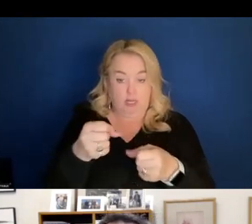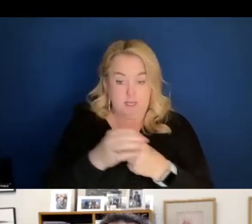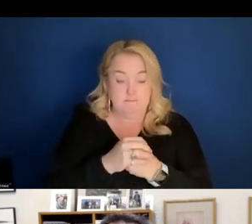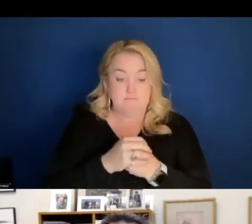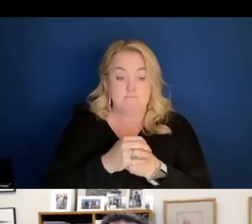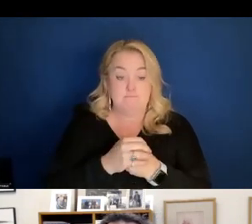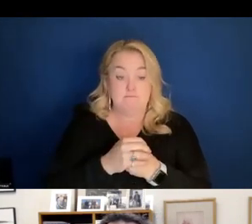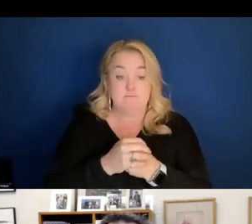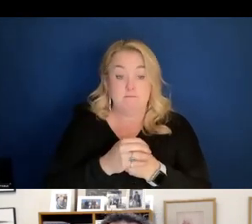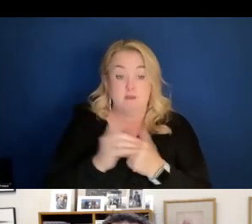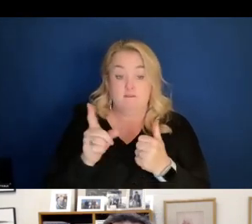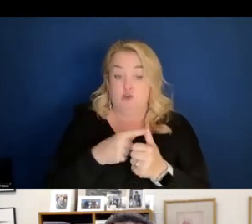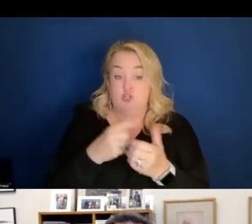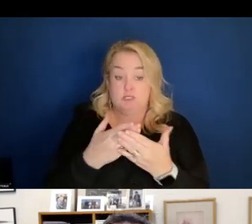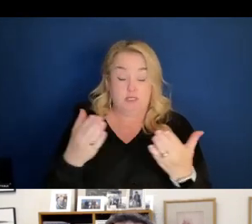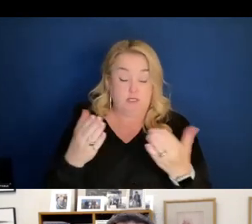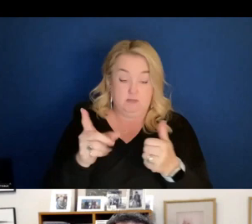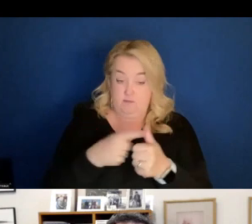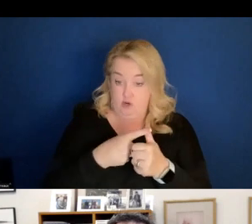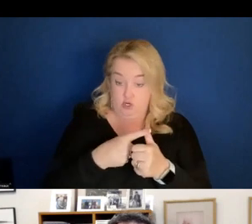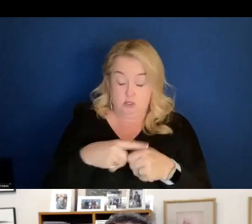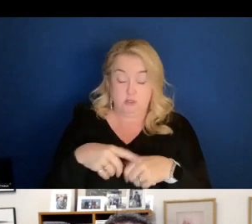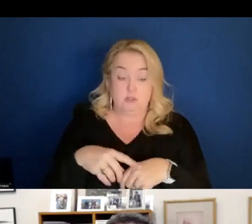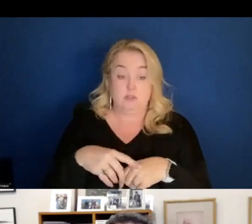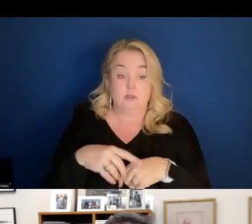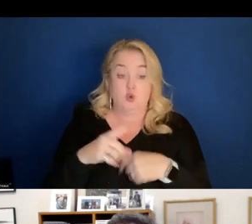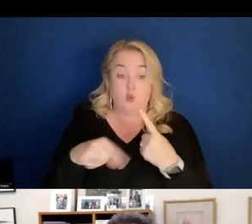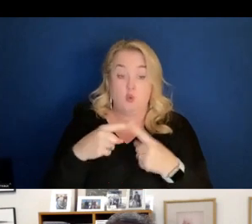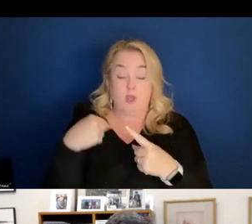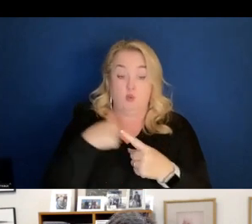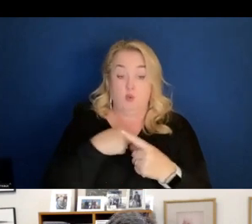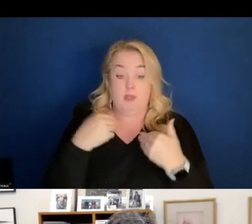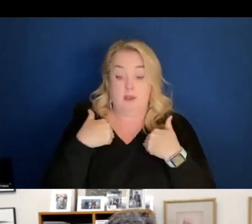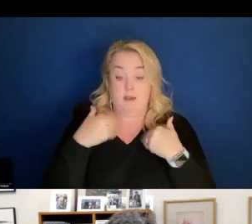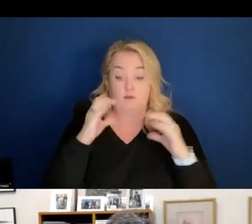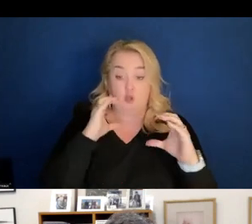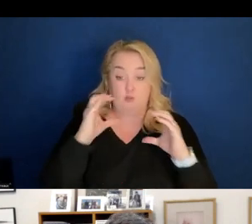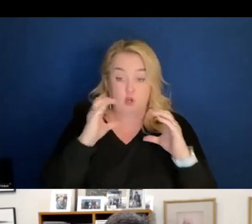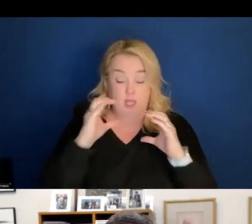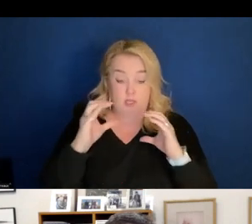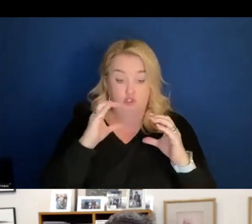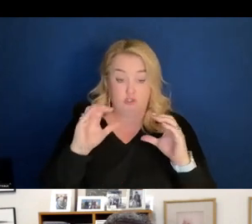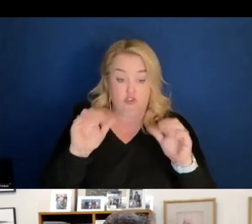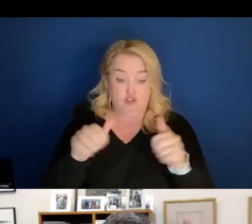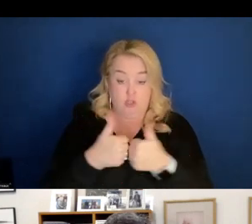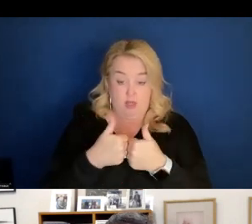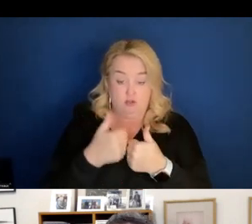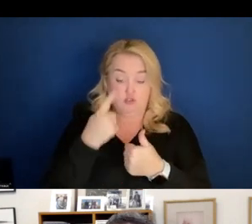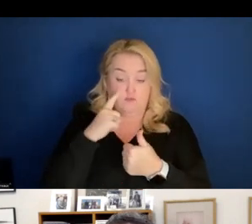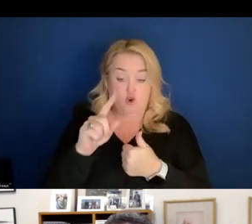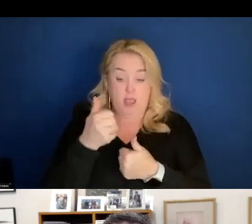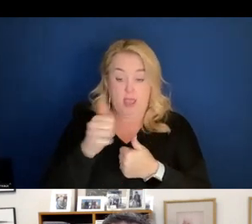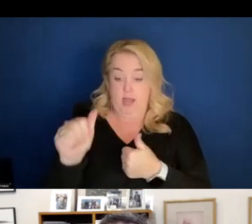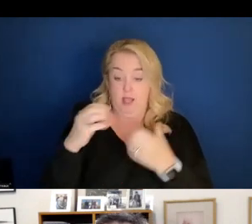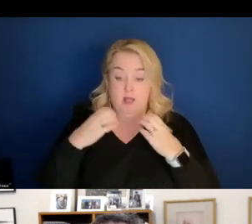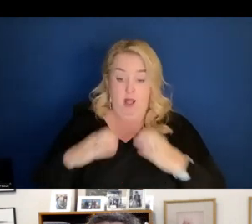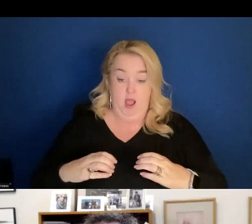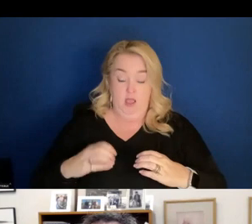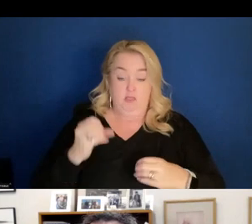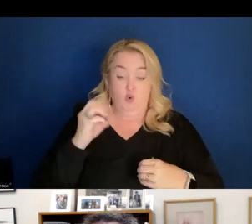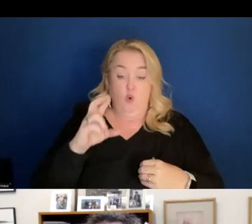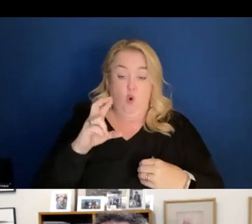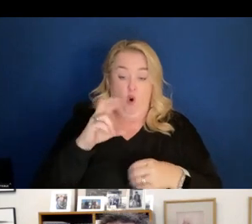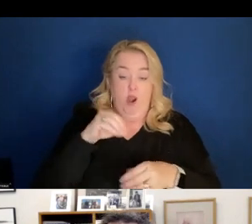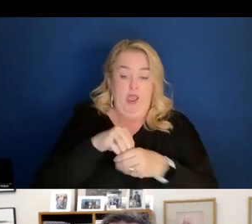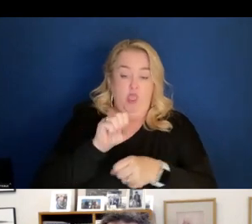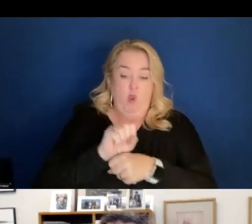First things first, right? So whenever we have a communications challenge for any of our clients, or even in the work I